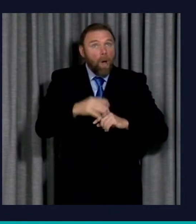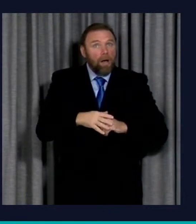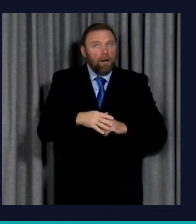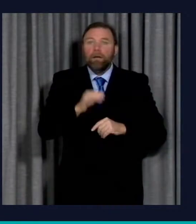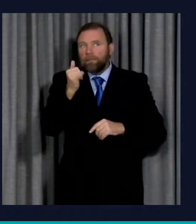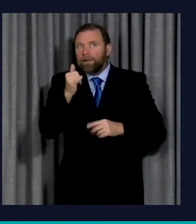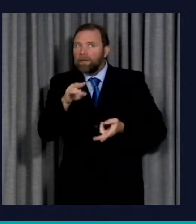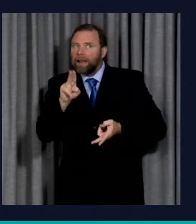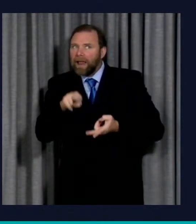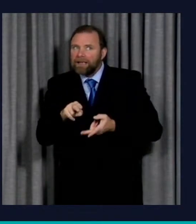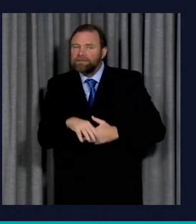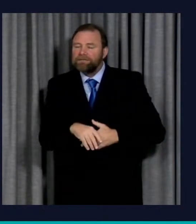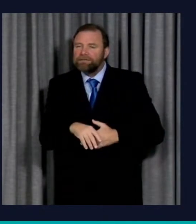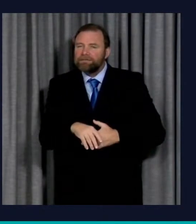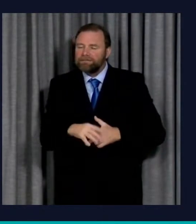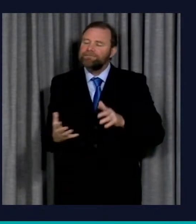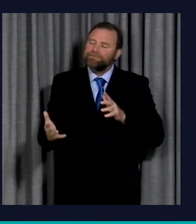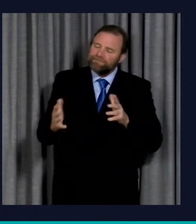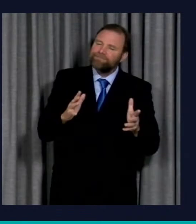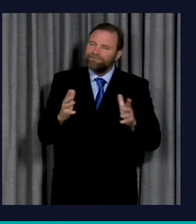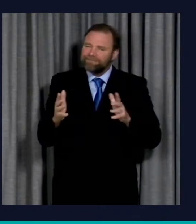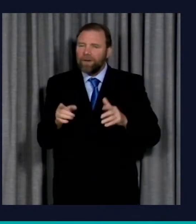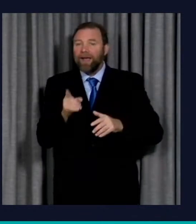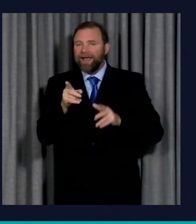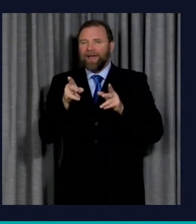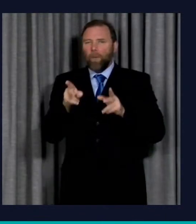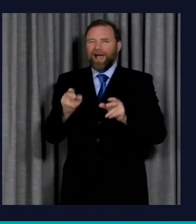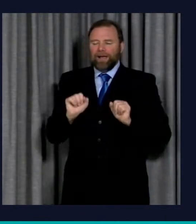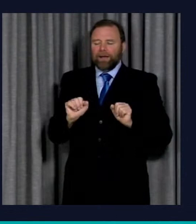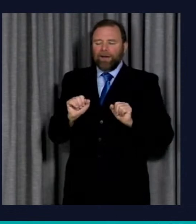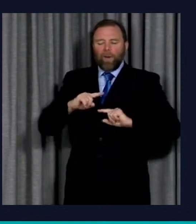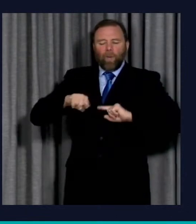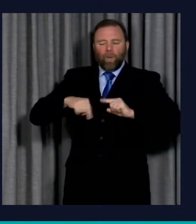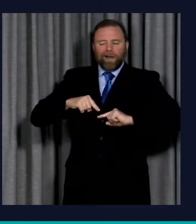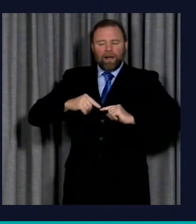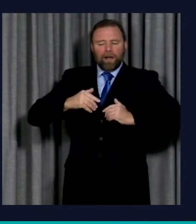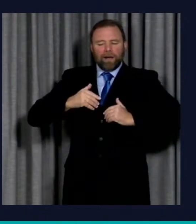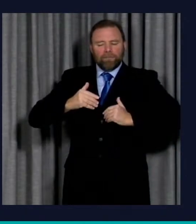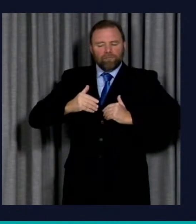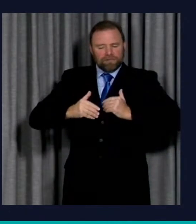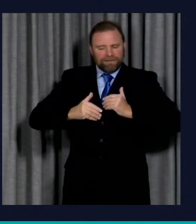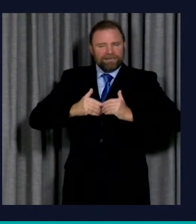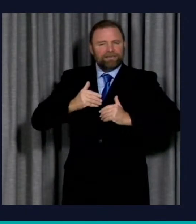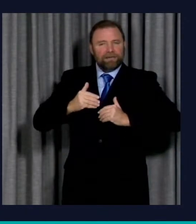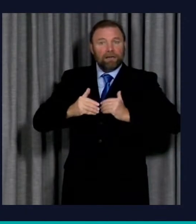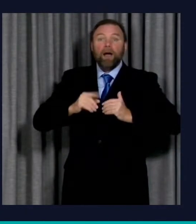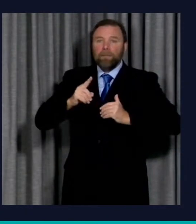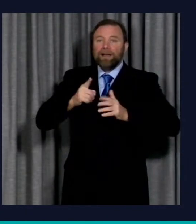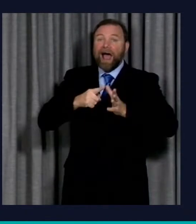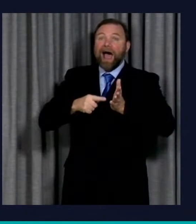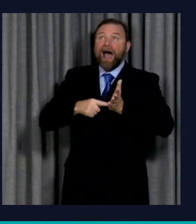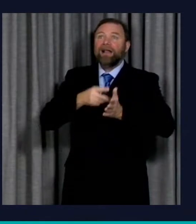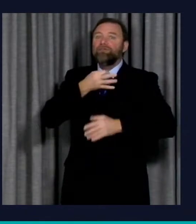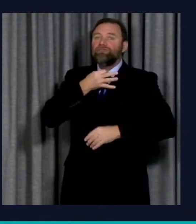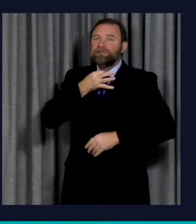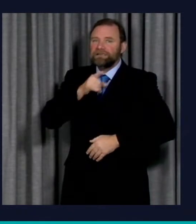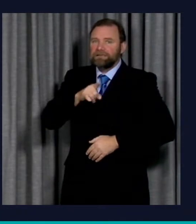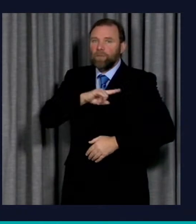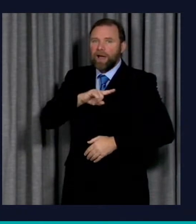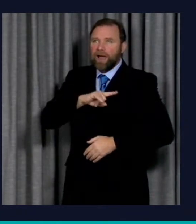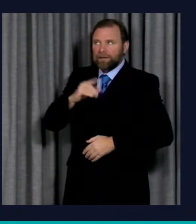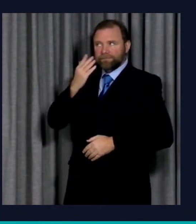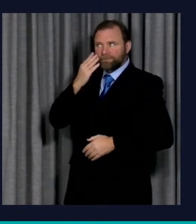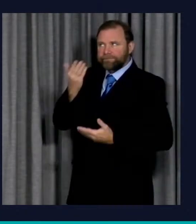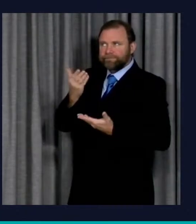than that. So in that sense, we are proceeding at risk here. But our assessment of things is